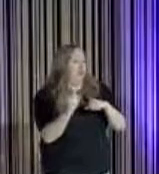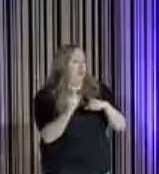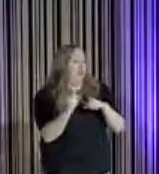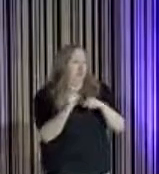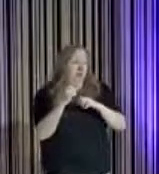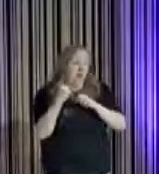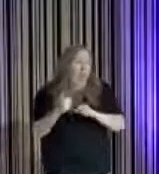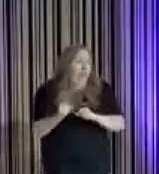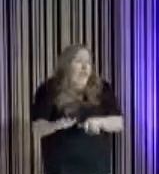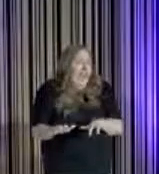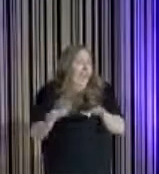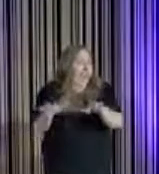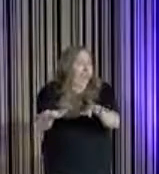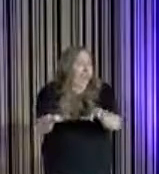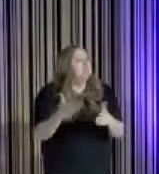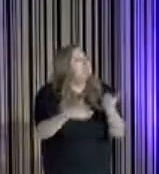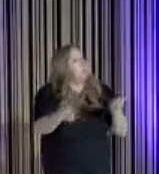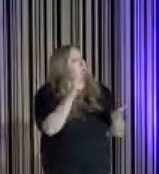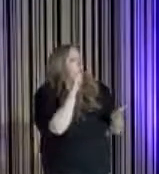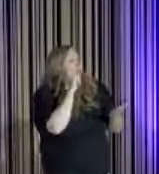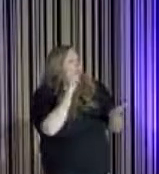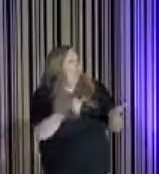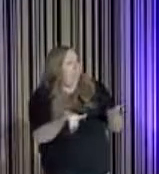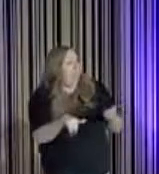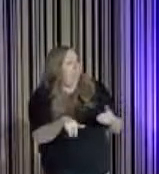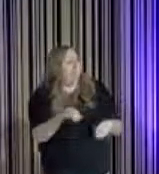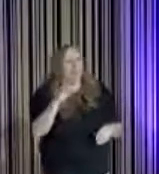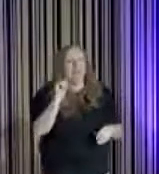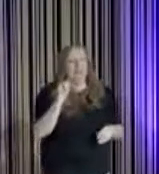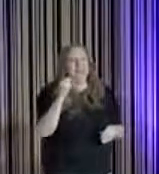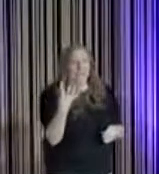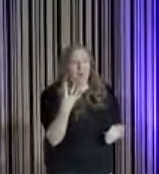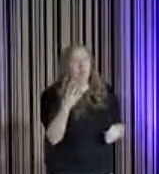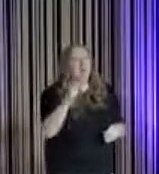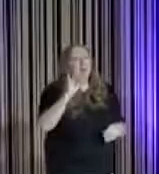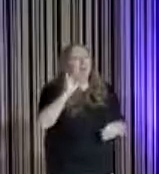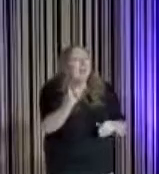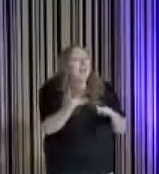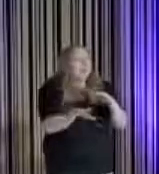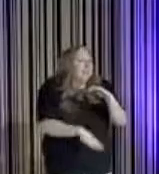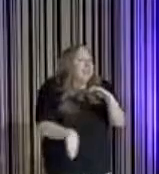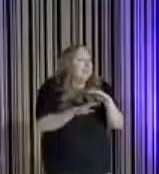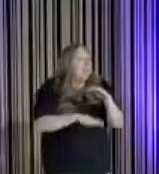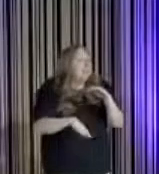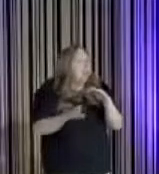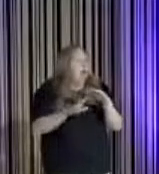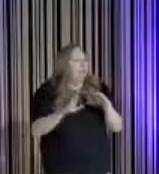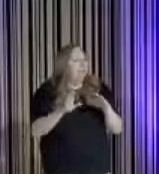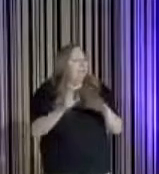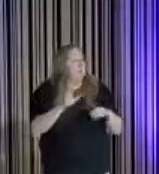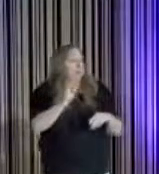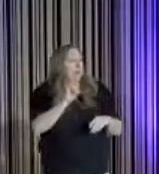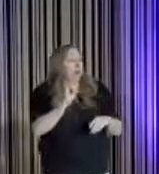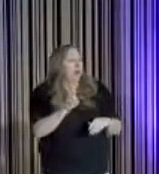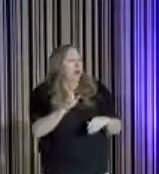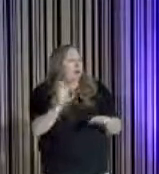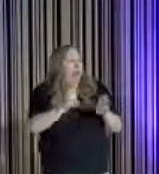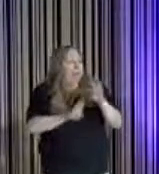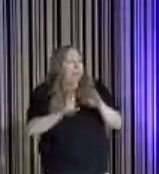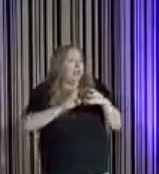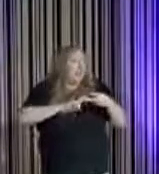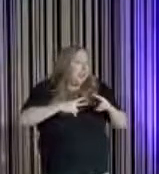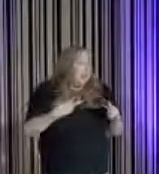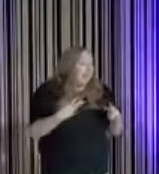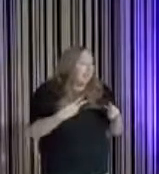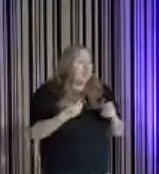T4 might be something you've heard of. It's the virus which is the basis of molecular biology and genetics. A lot of its enzymes are used